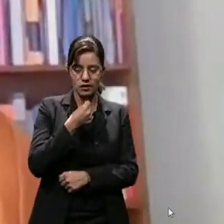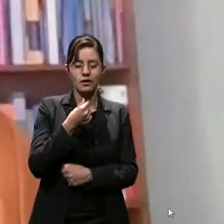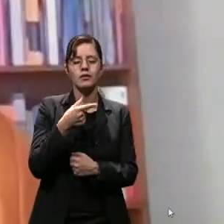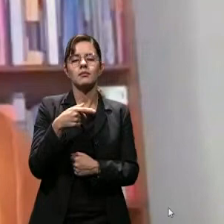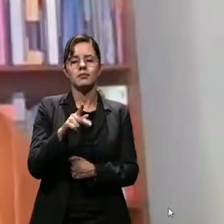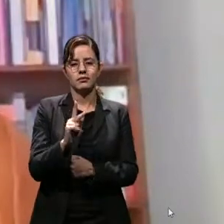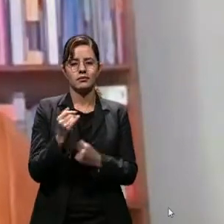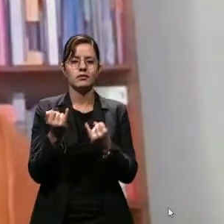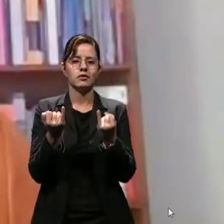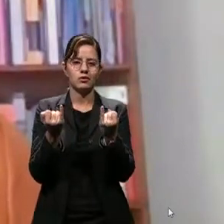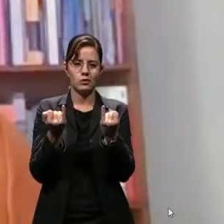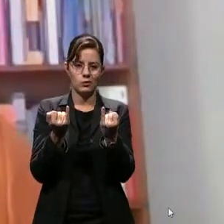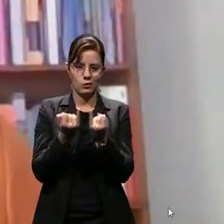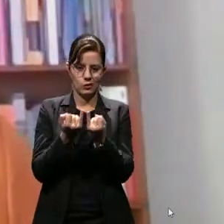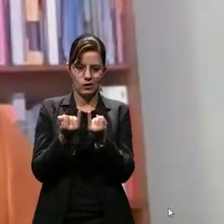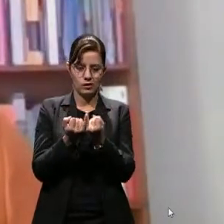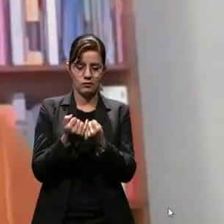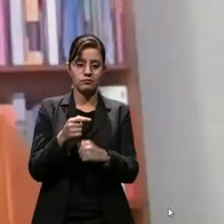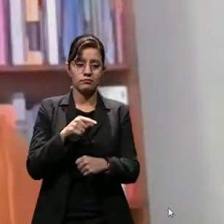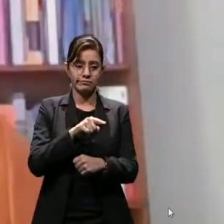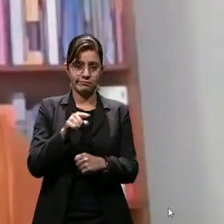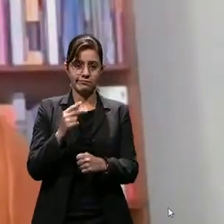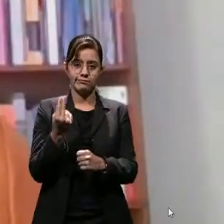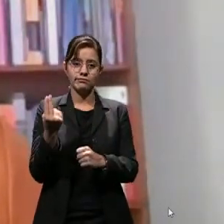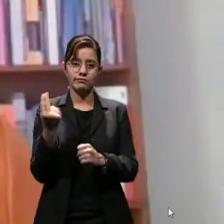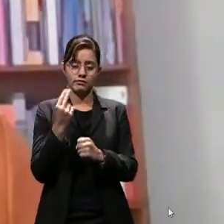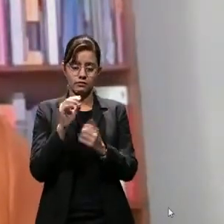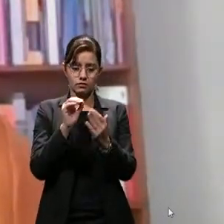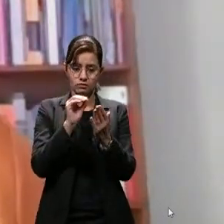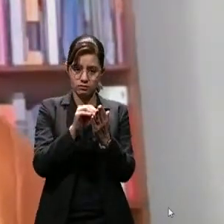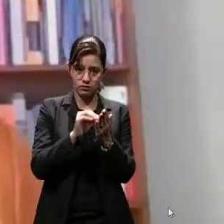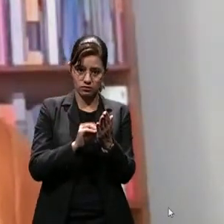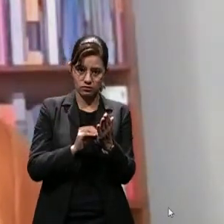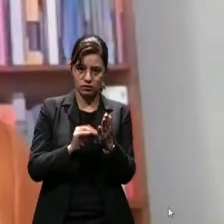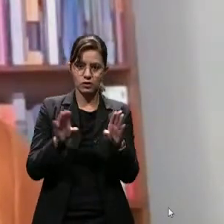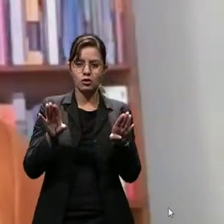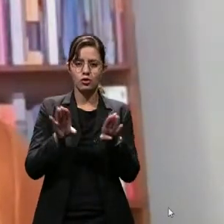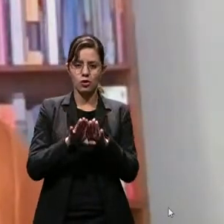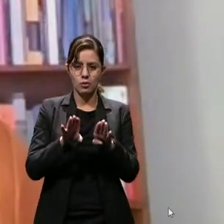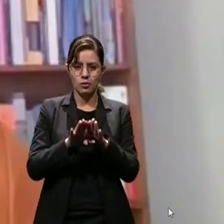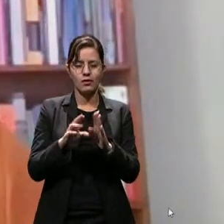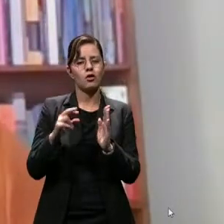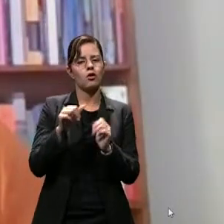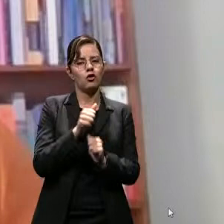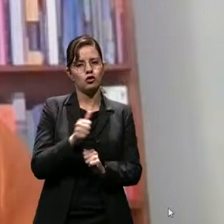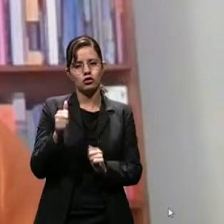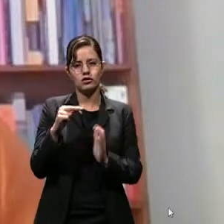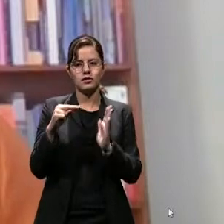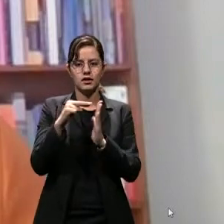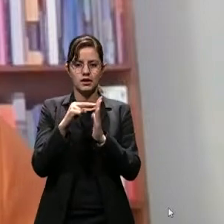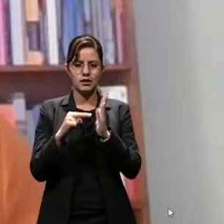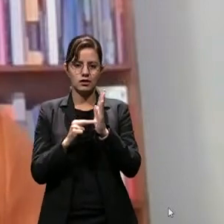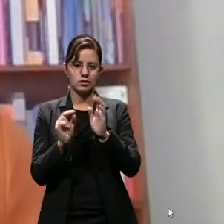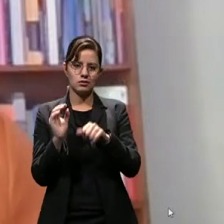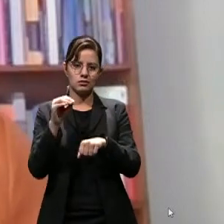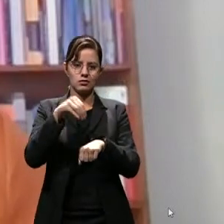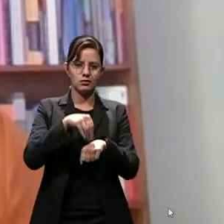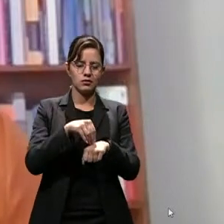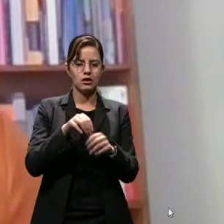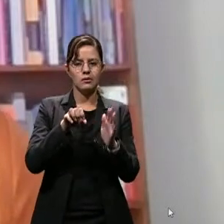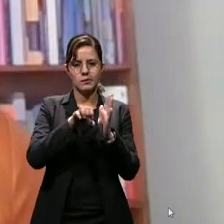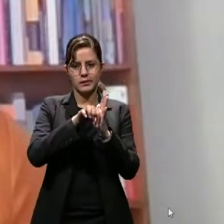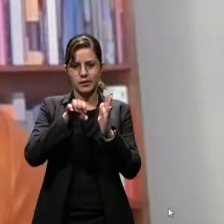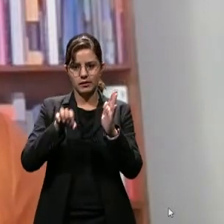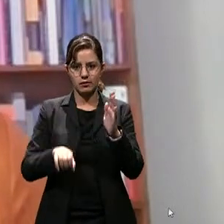likewise, for its application, they incorporate vertical parity and horizontal